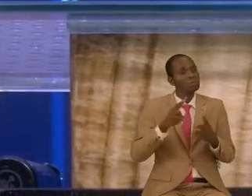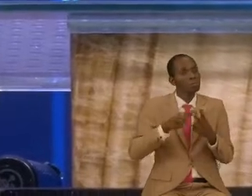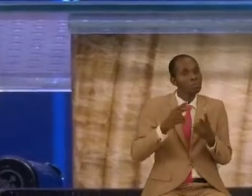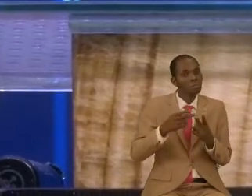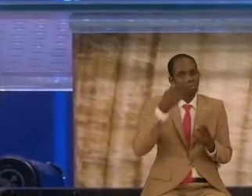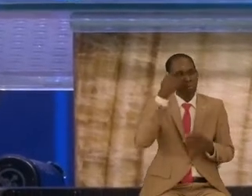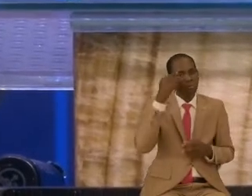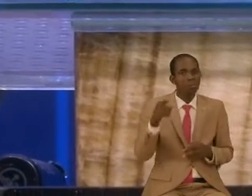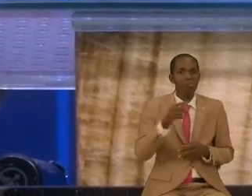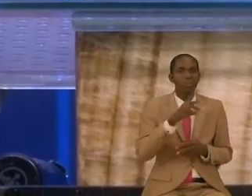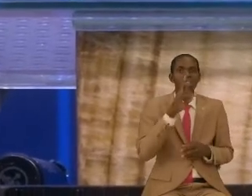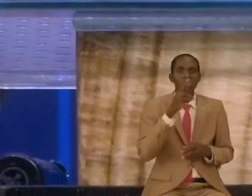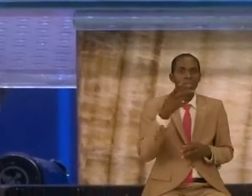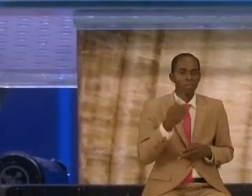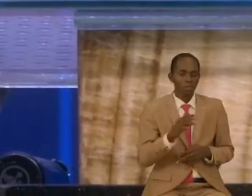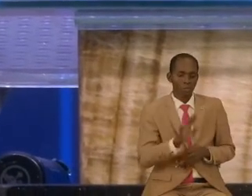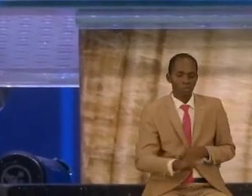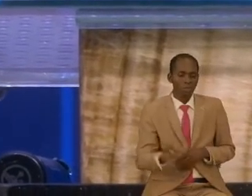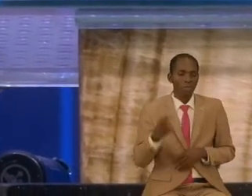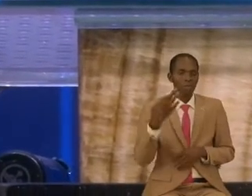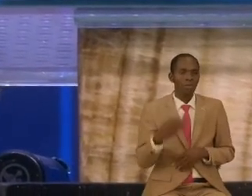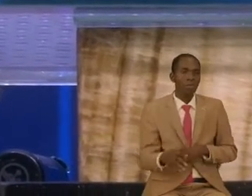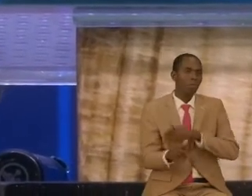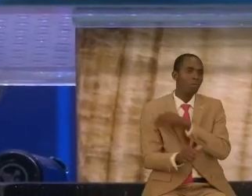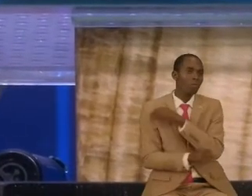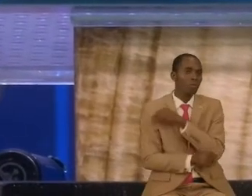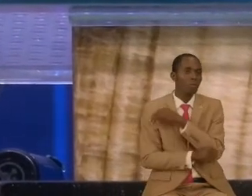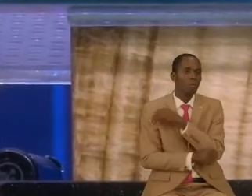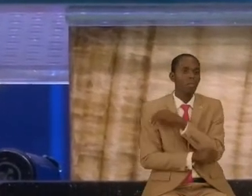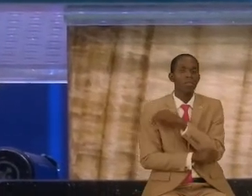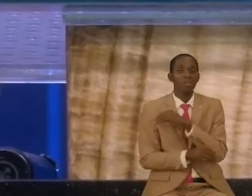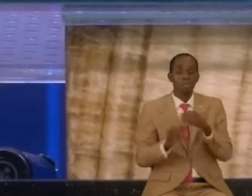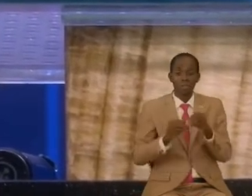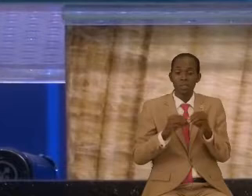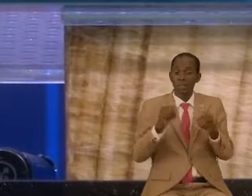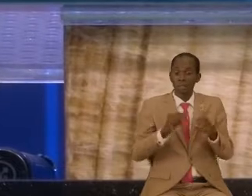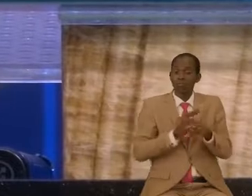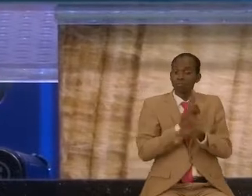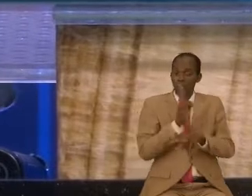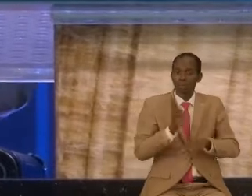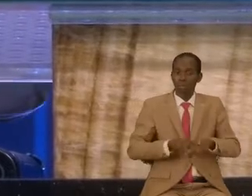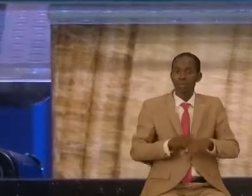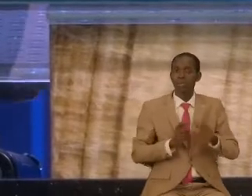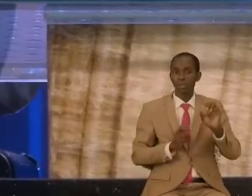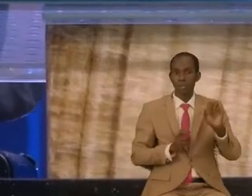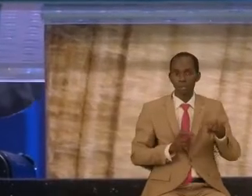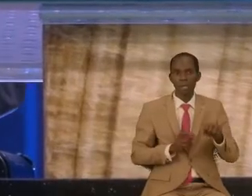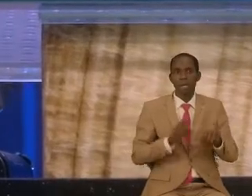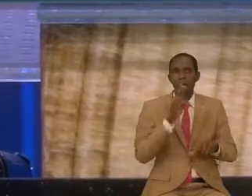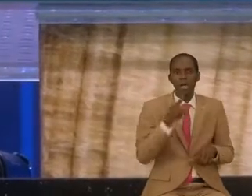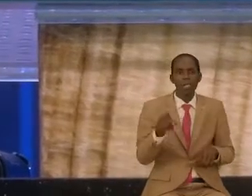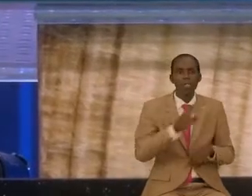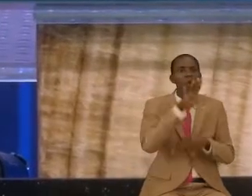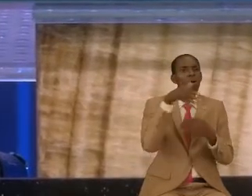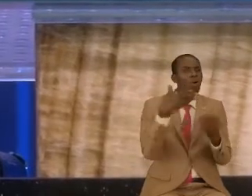because they're the seed of Abraham in the natural are they all children, but